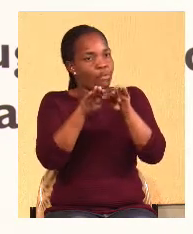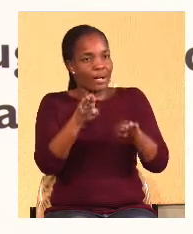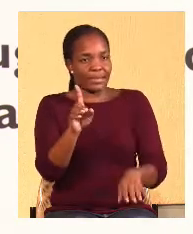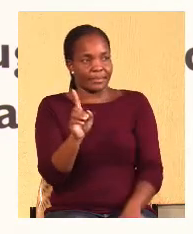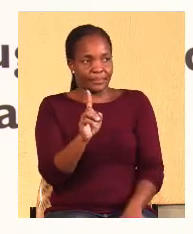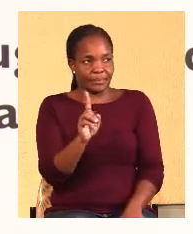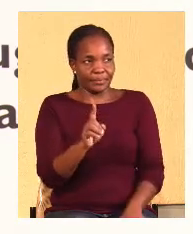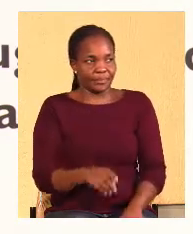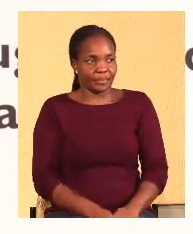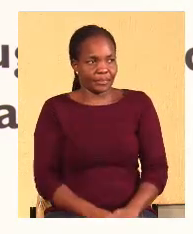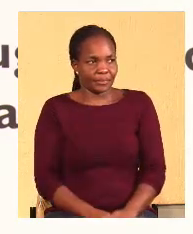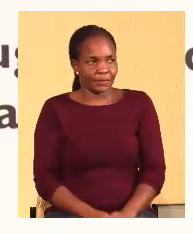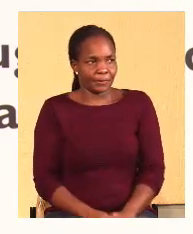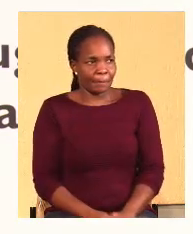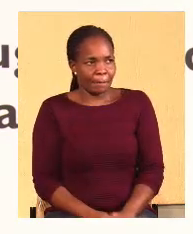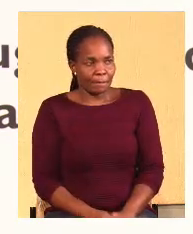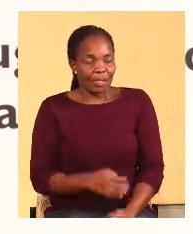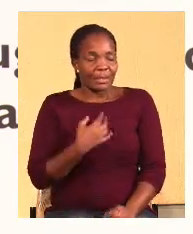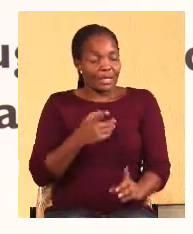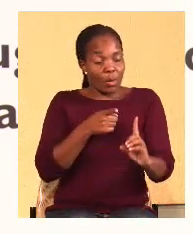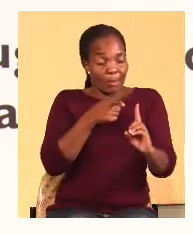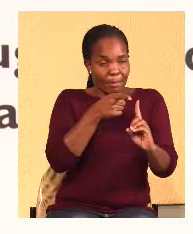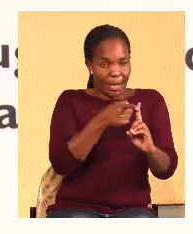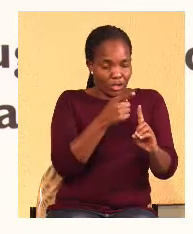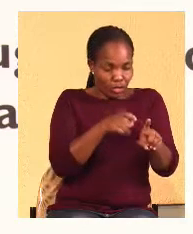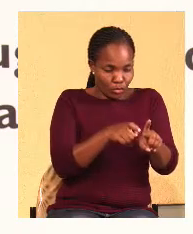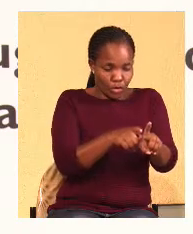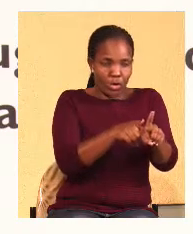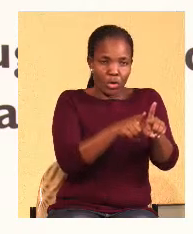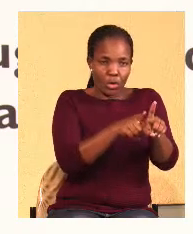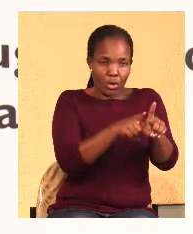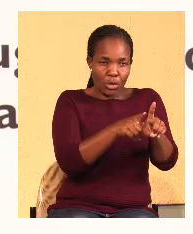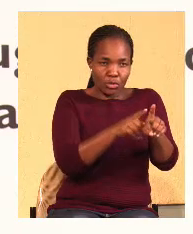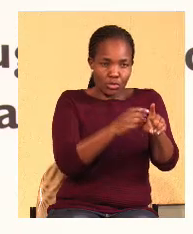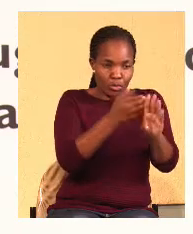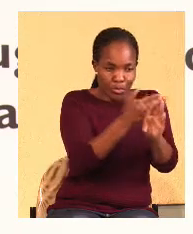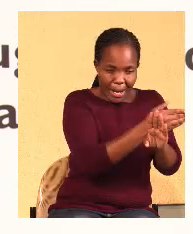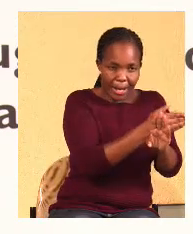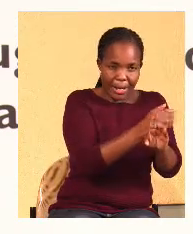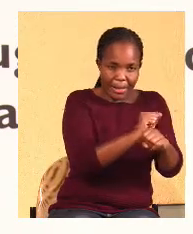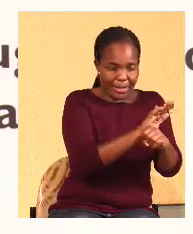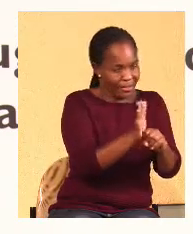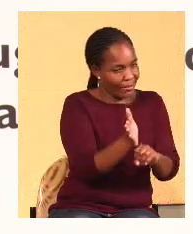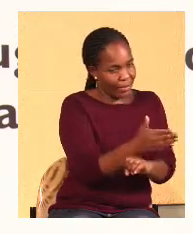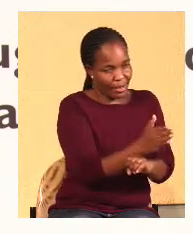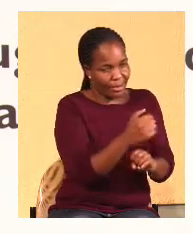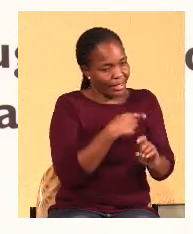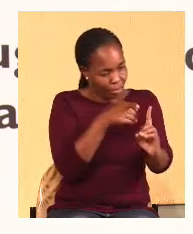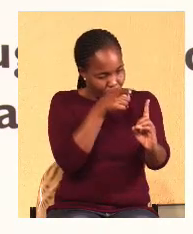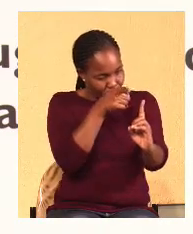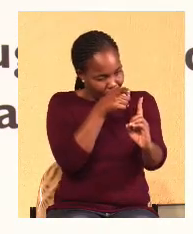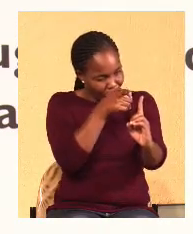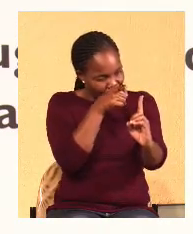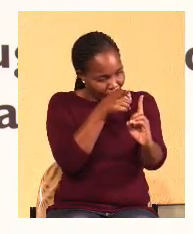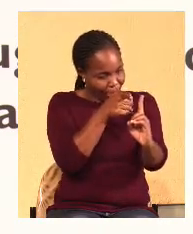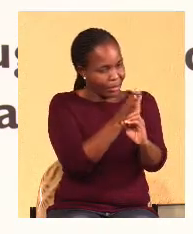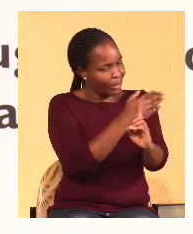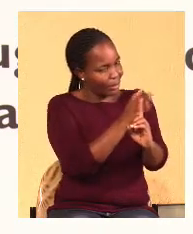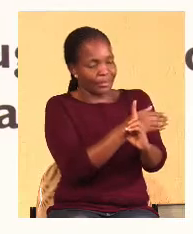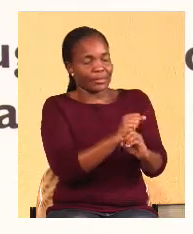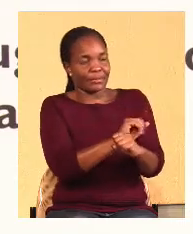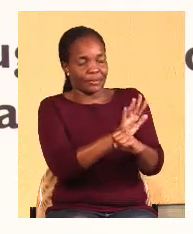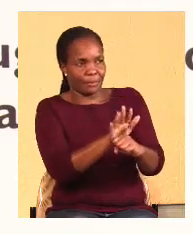the containment of the virus. So that, I think there's a huge debate that from a human rights perspective that we can continue to have, but